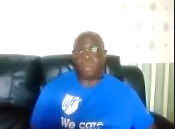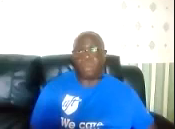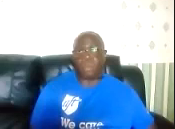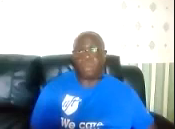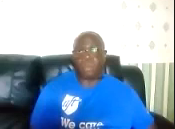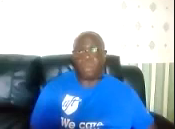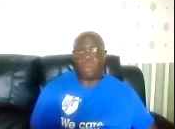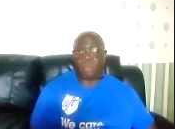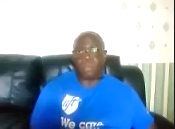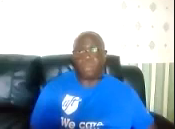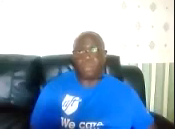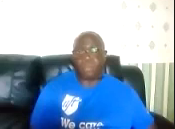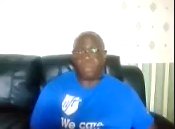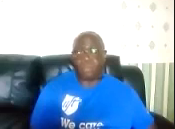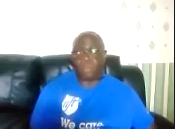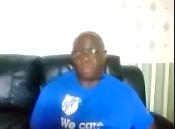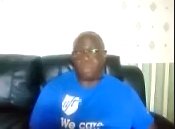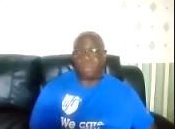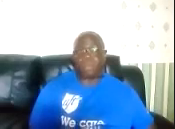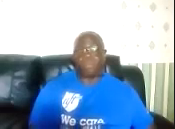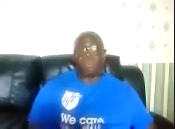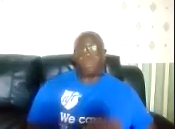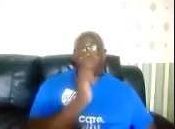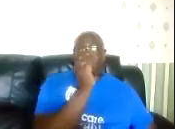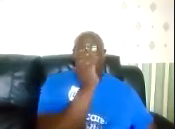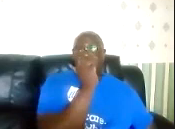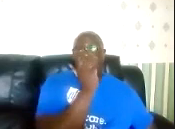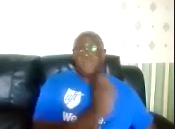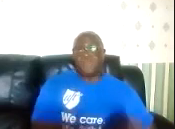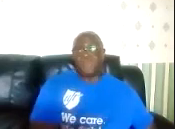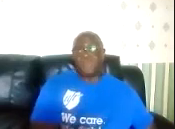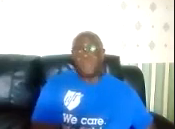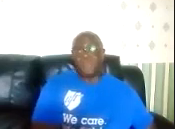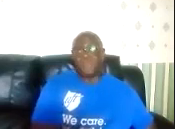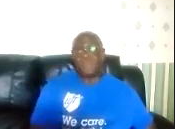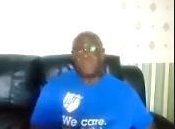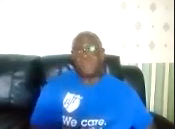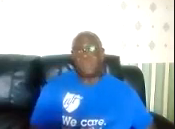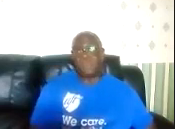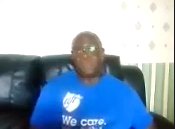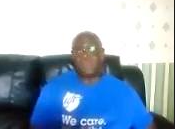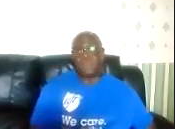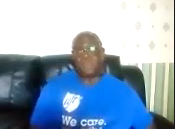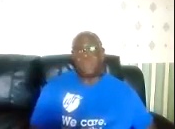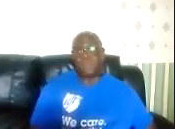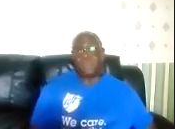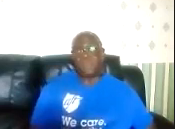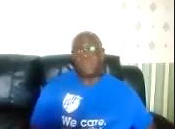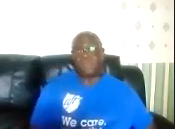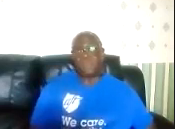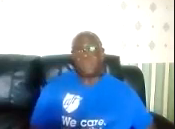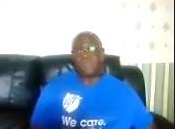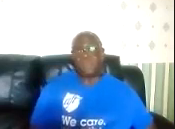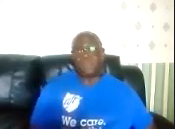So yeah, we're concerned not just about the people who are working from home now, you know, and we'll